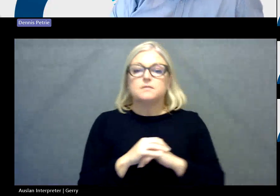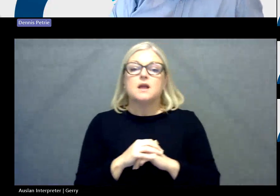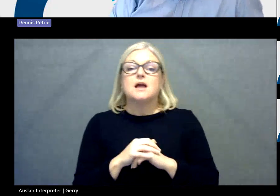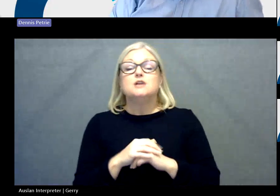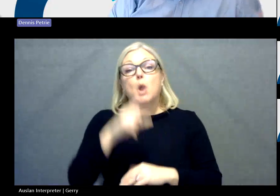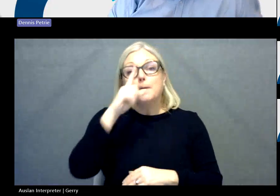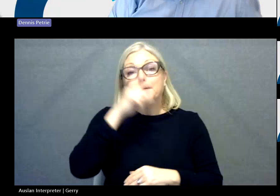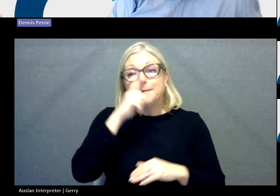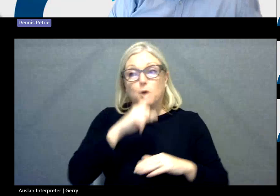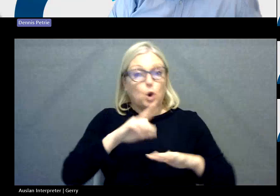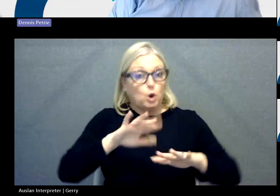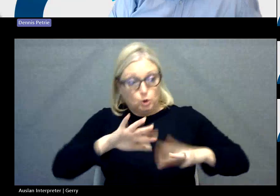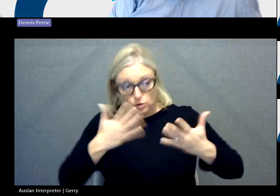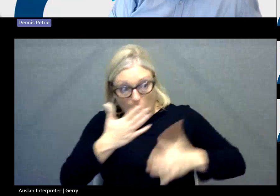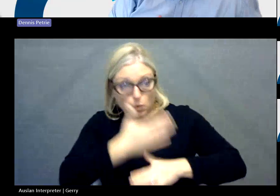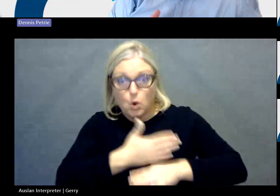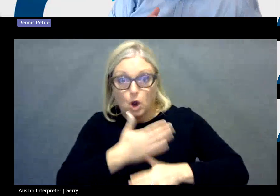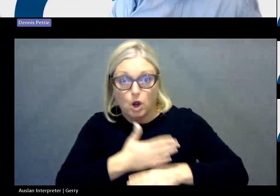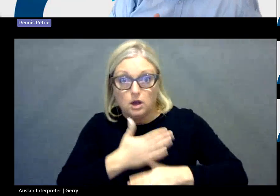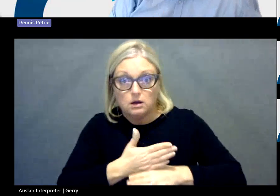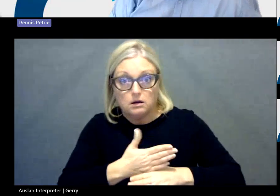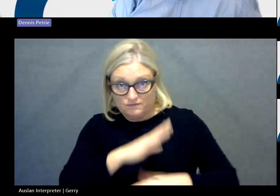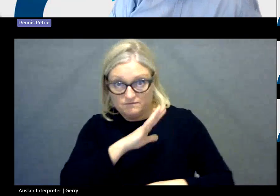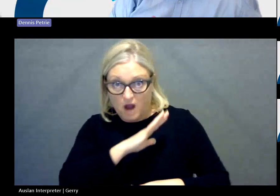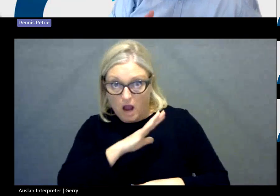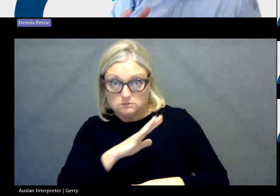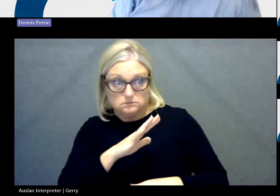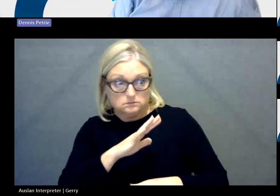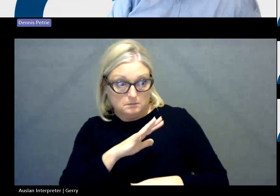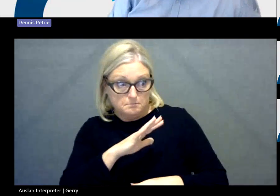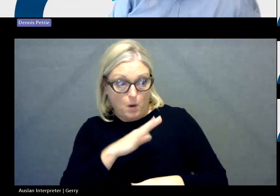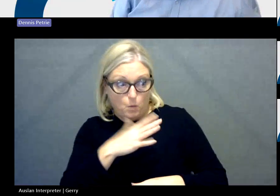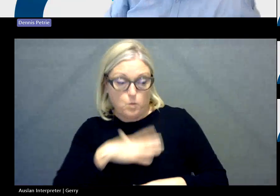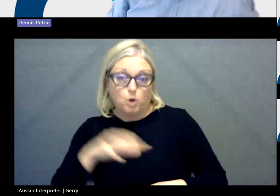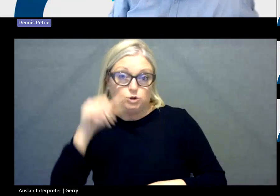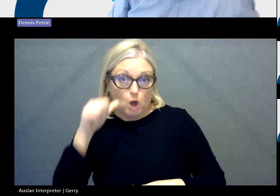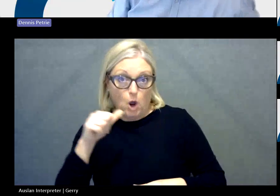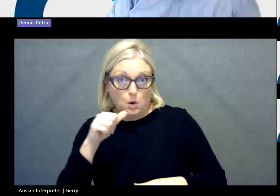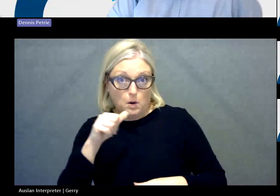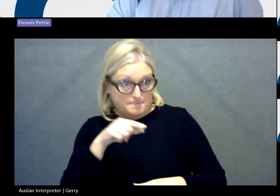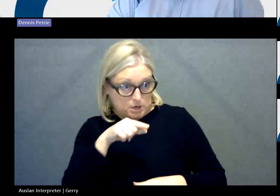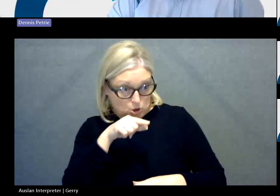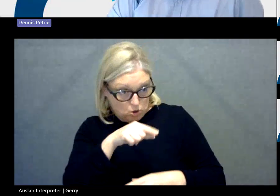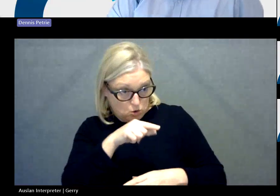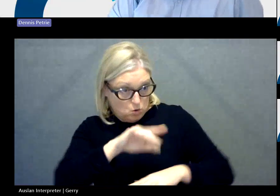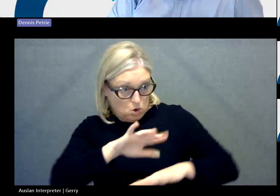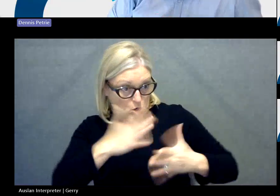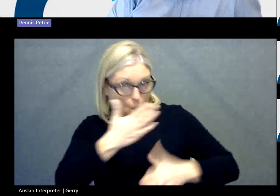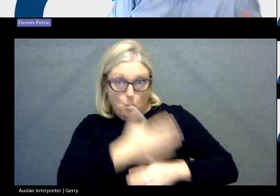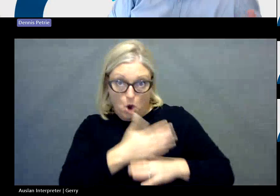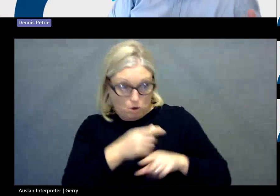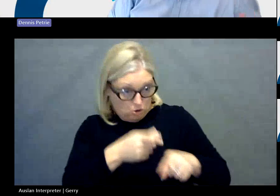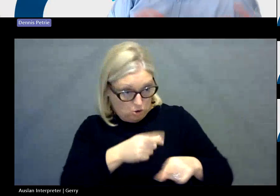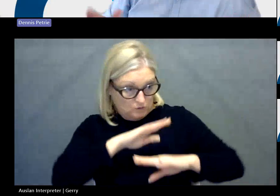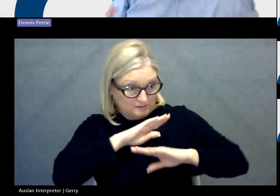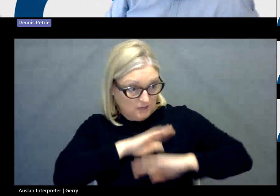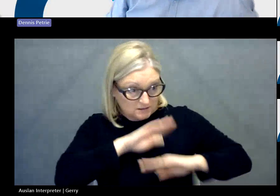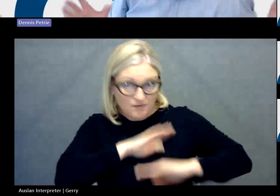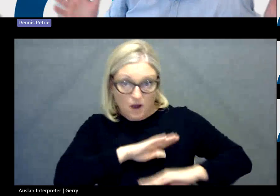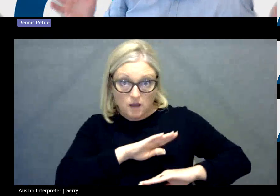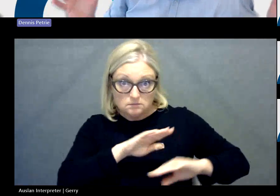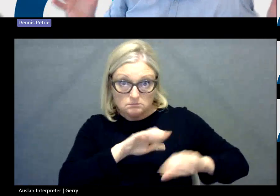working to reflect on whether or not working was something that they were satisfied with, or whether or not actually they were